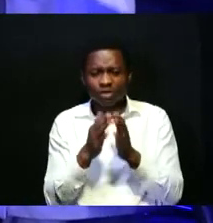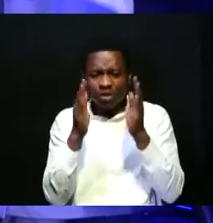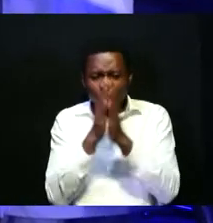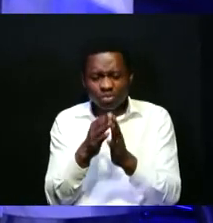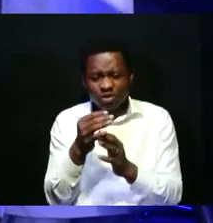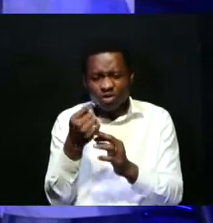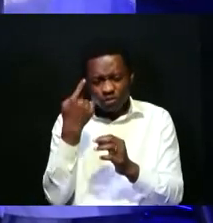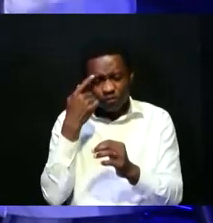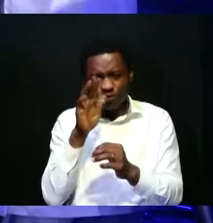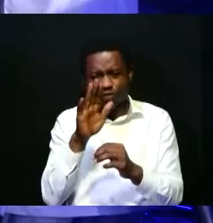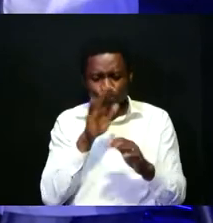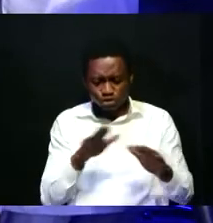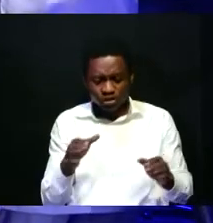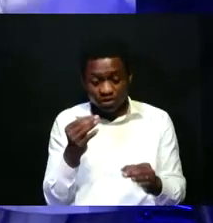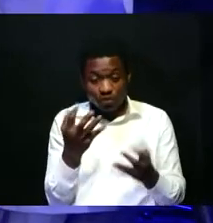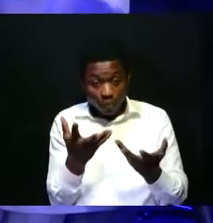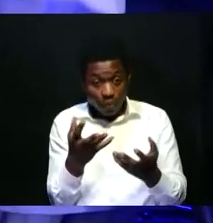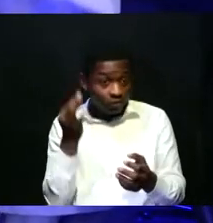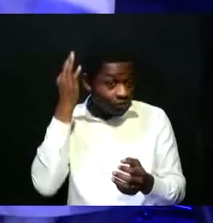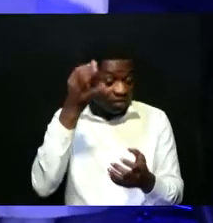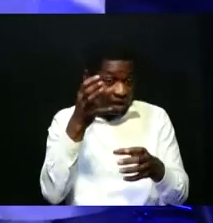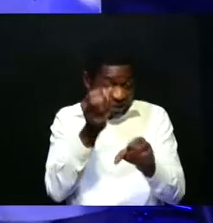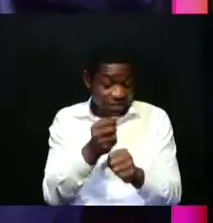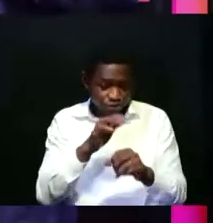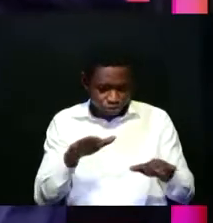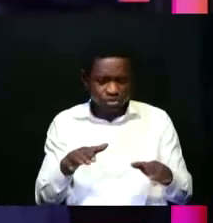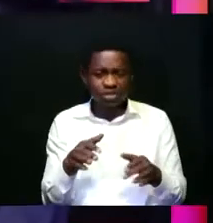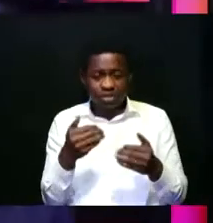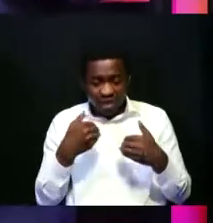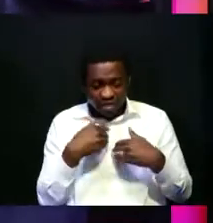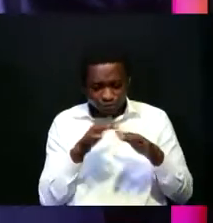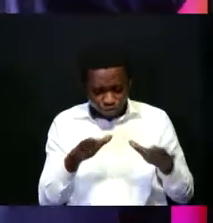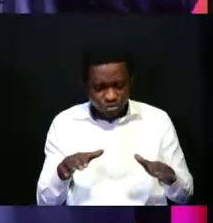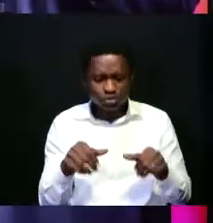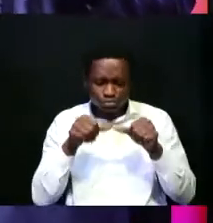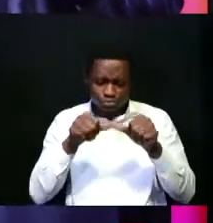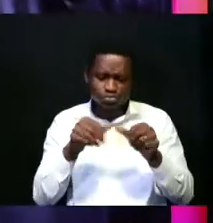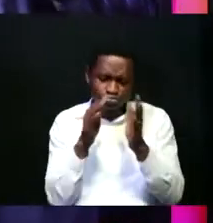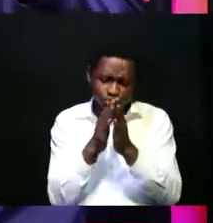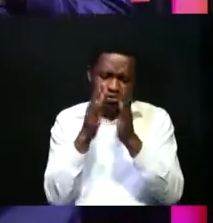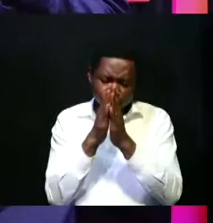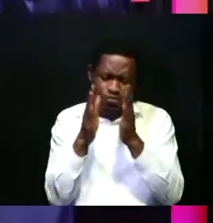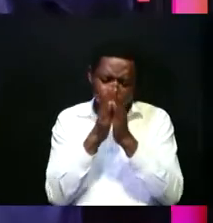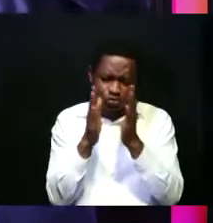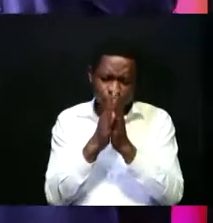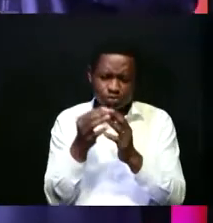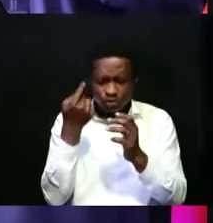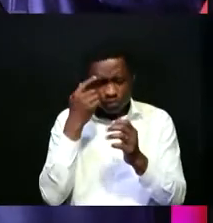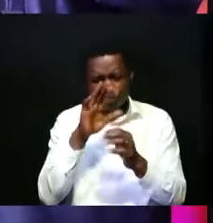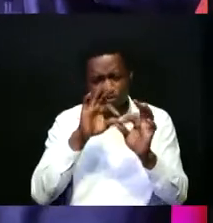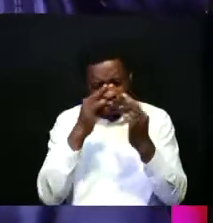children if you desire to have one. And pray, continue to pray.